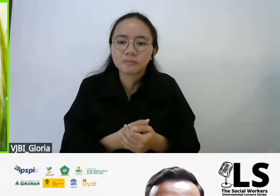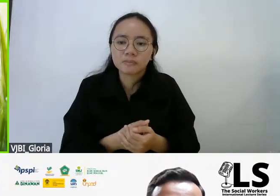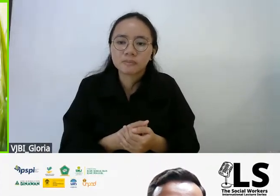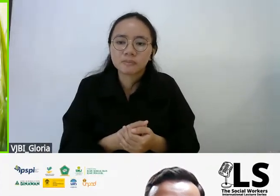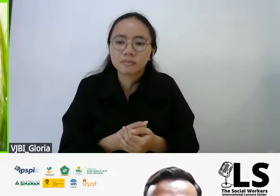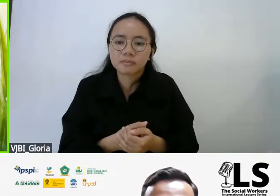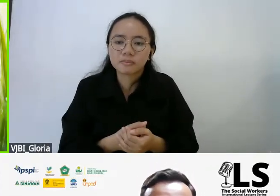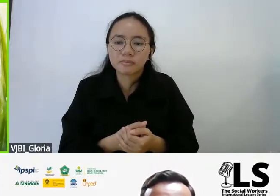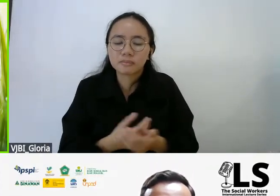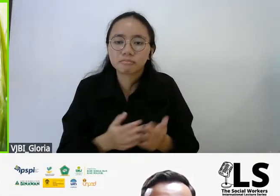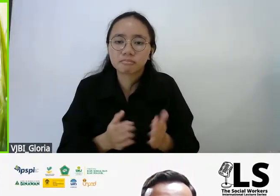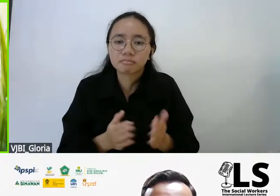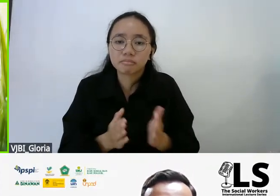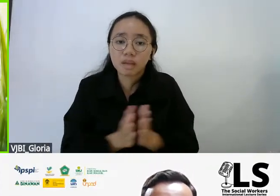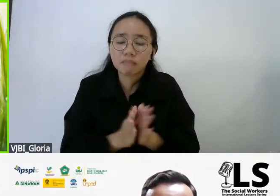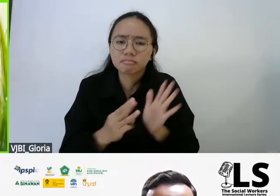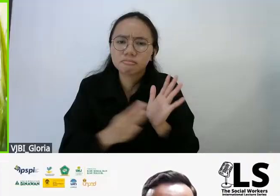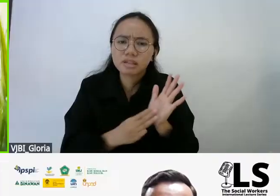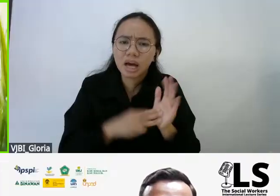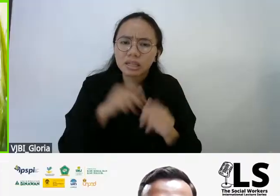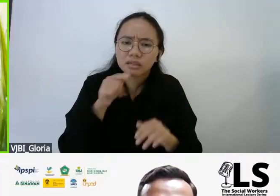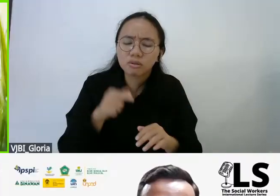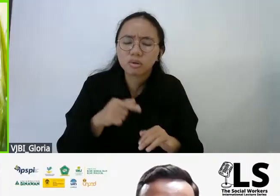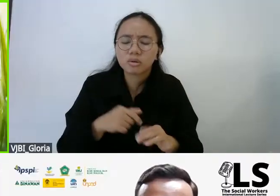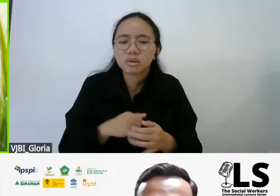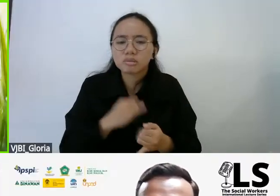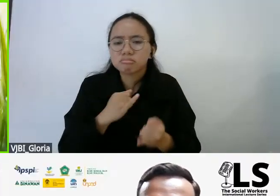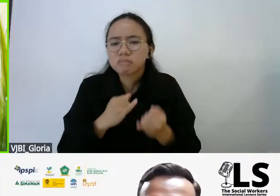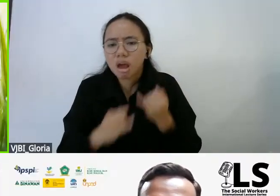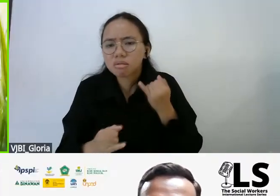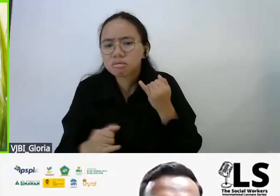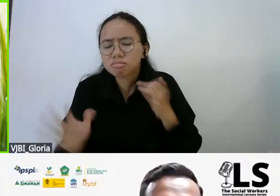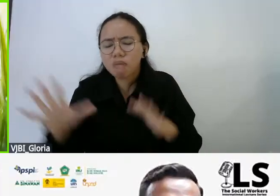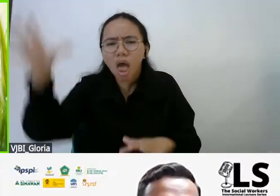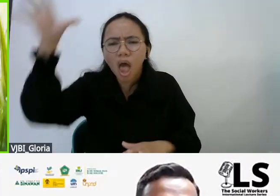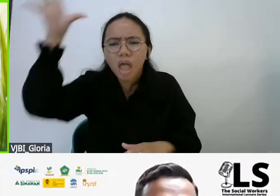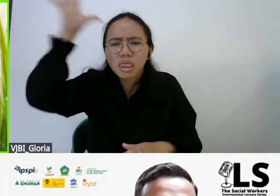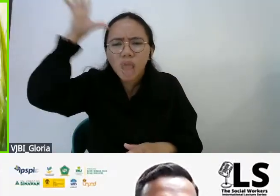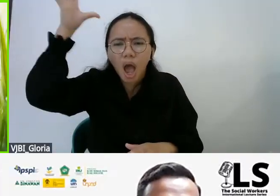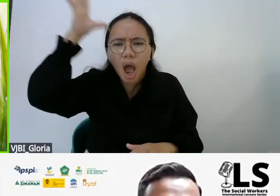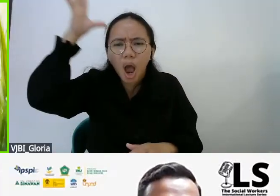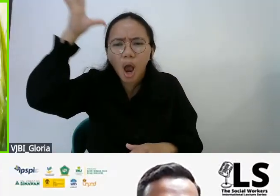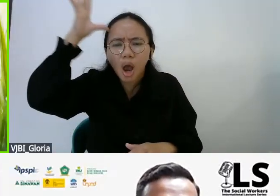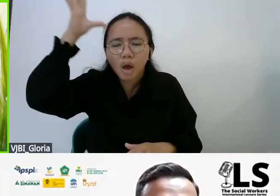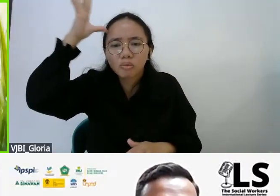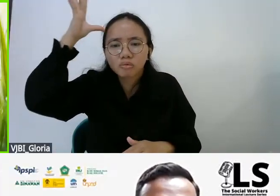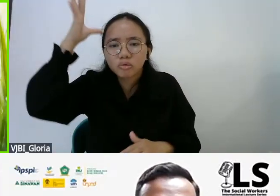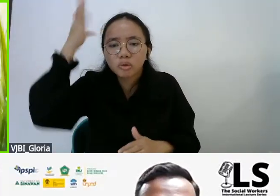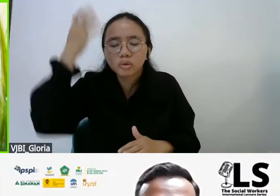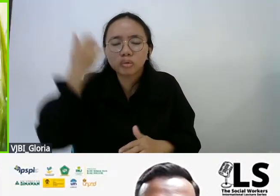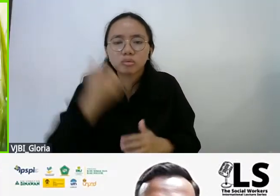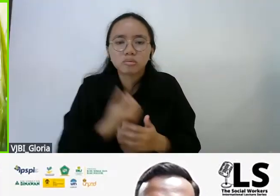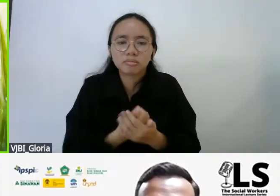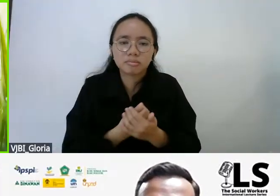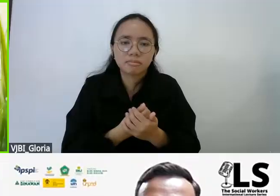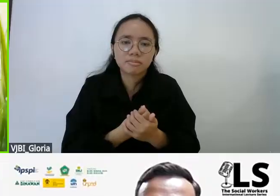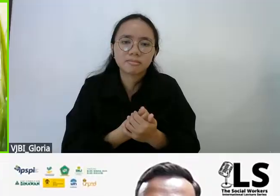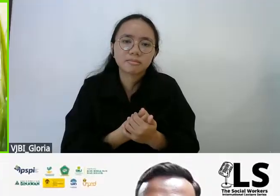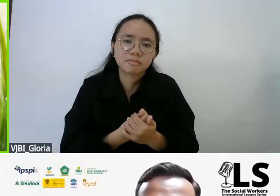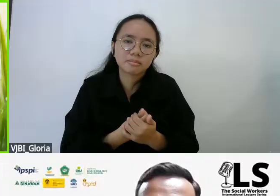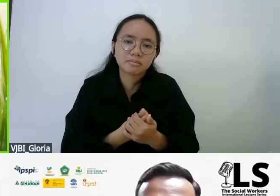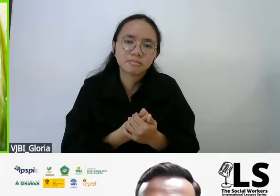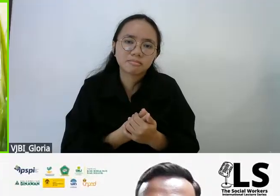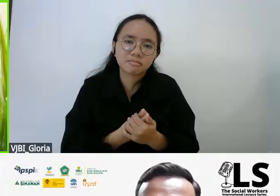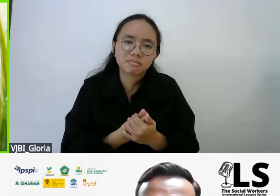this amazing project in Hawaii called Telestroke, which has